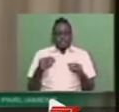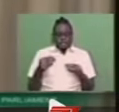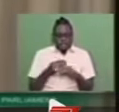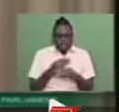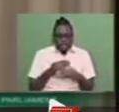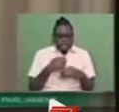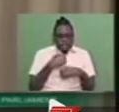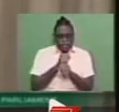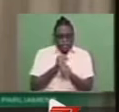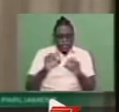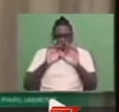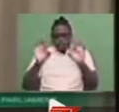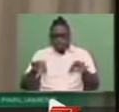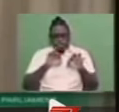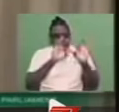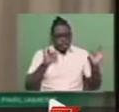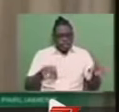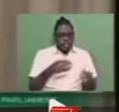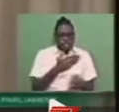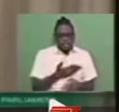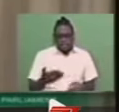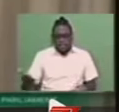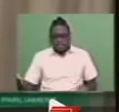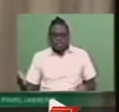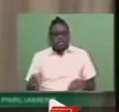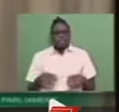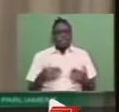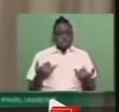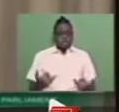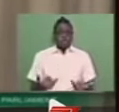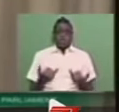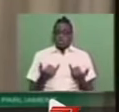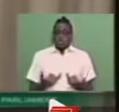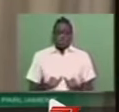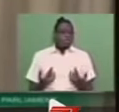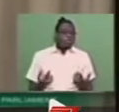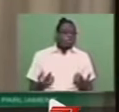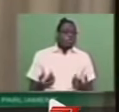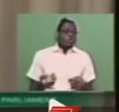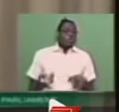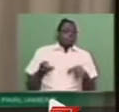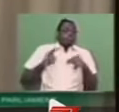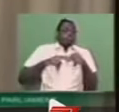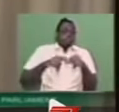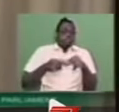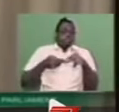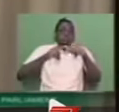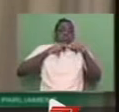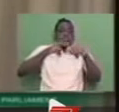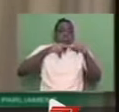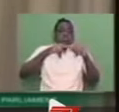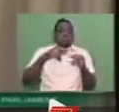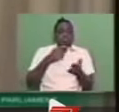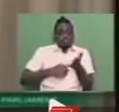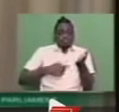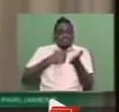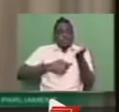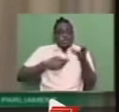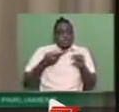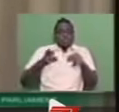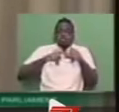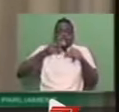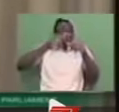year, moving as high as a 100% increase by 2023. The NGC has been embroiled